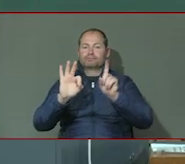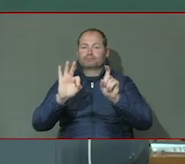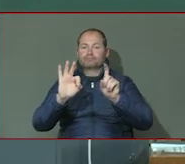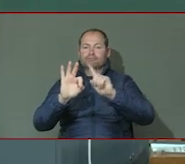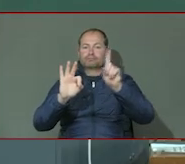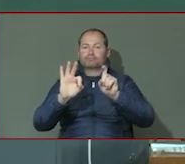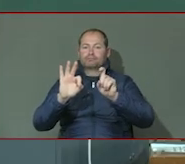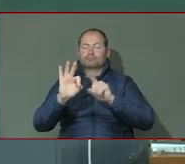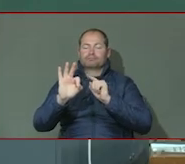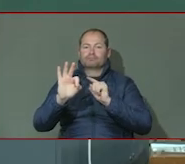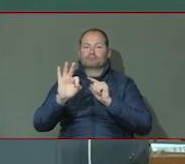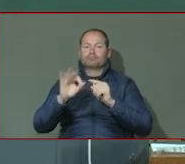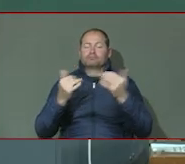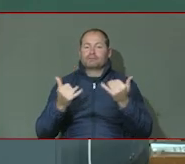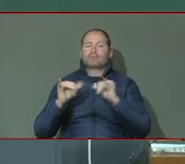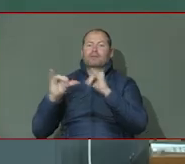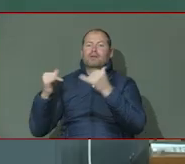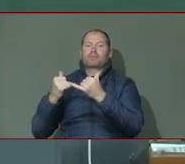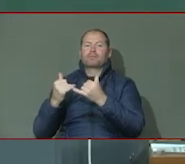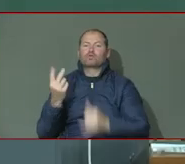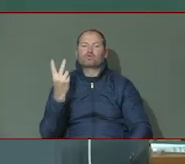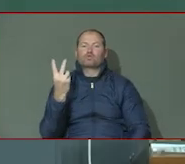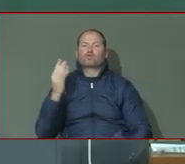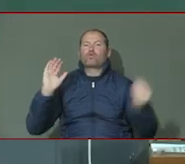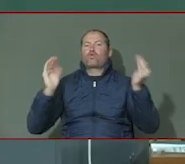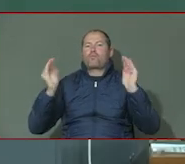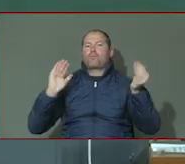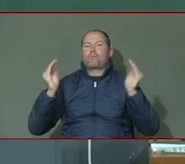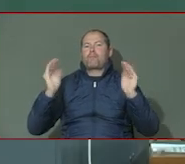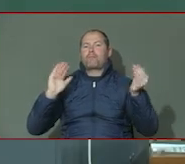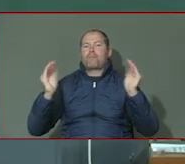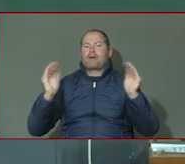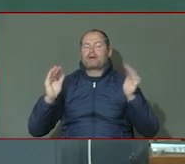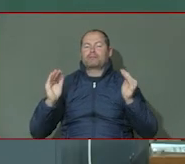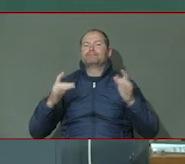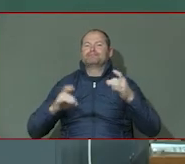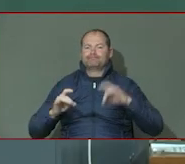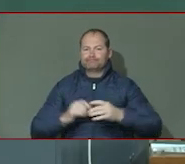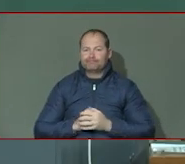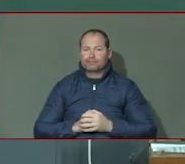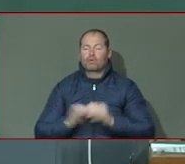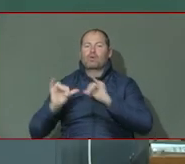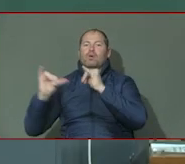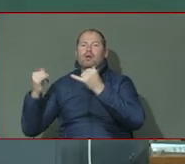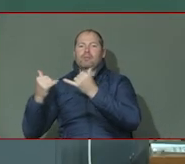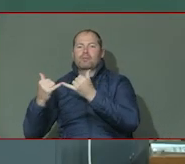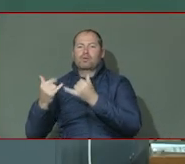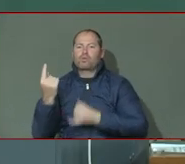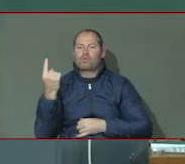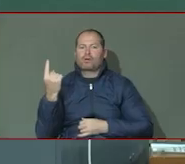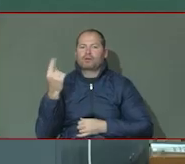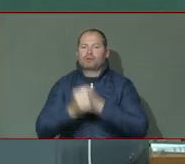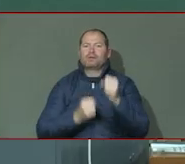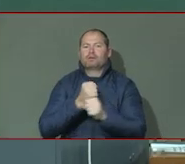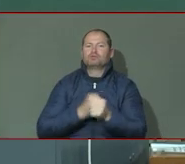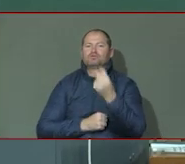sometimes they will give you 2 companies and you have to compare them. And sometimes they will give one company with 2 years